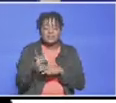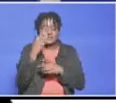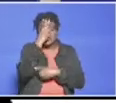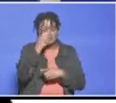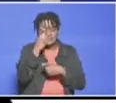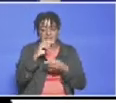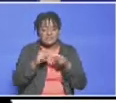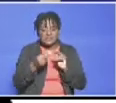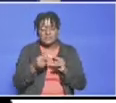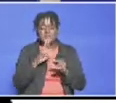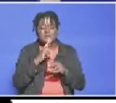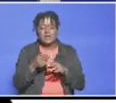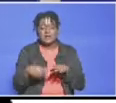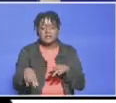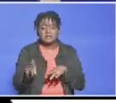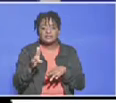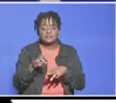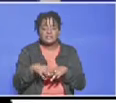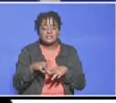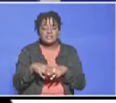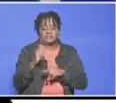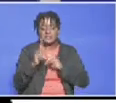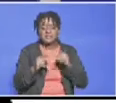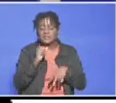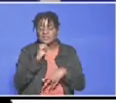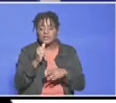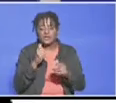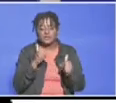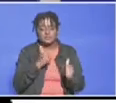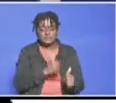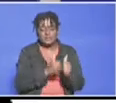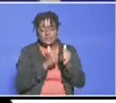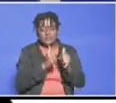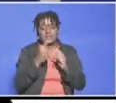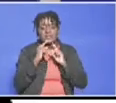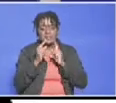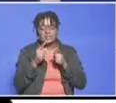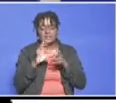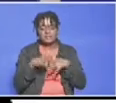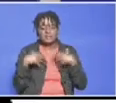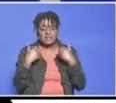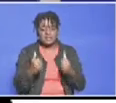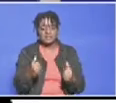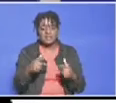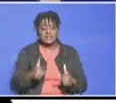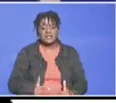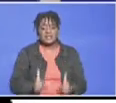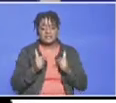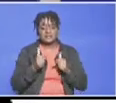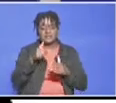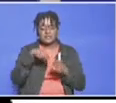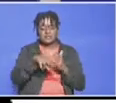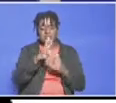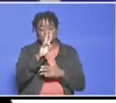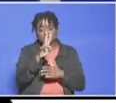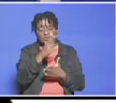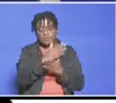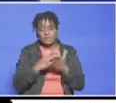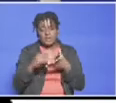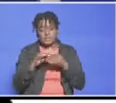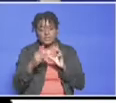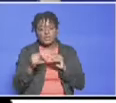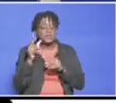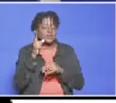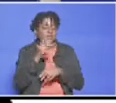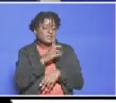growing as persons are not adhering to the message of healthy living. Well, in this two-part series, LaDawn Davis introduces us to a young woman